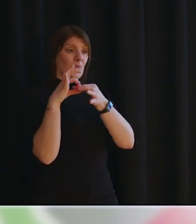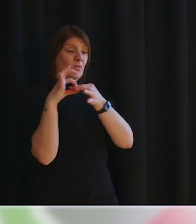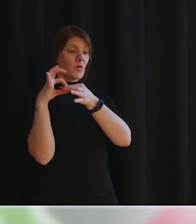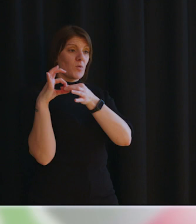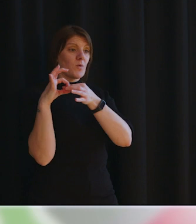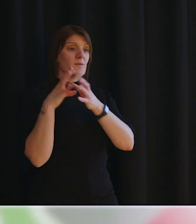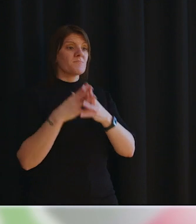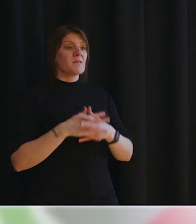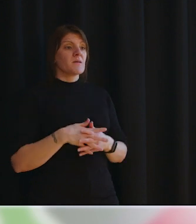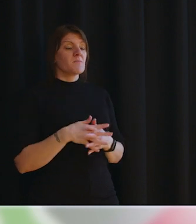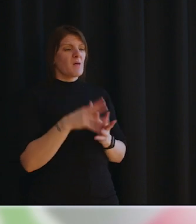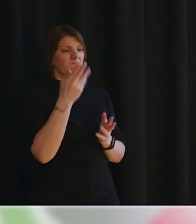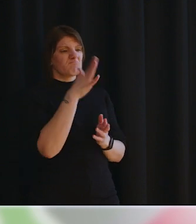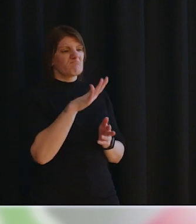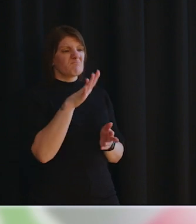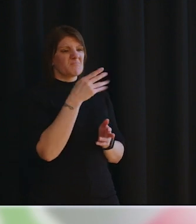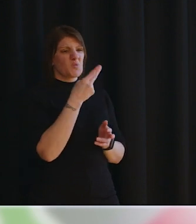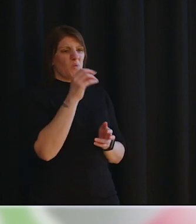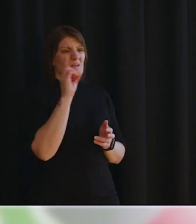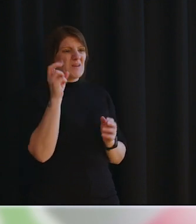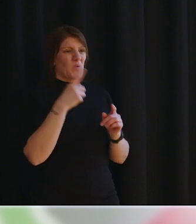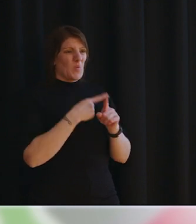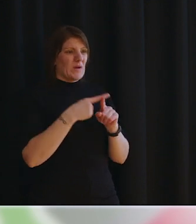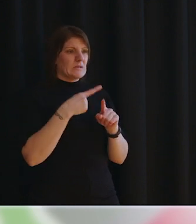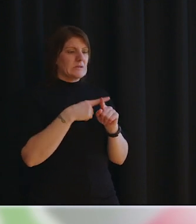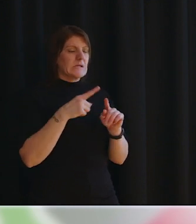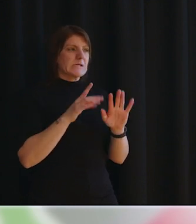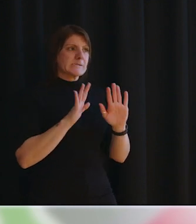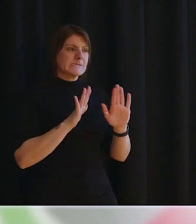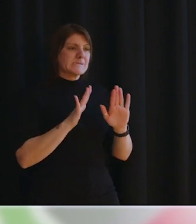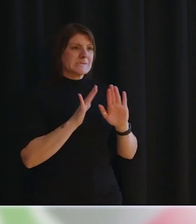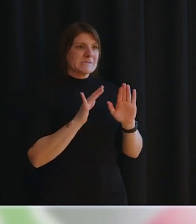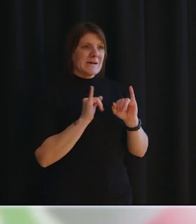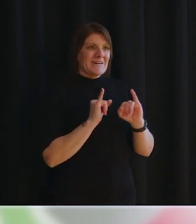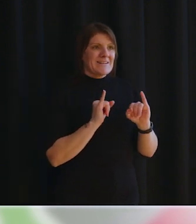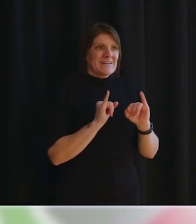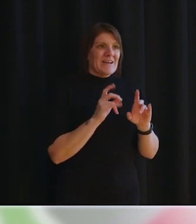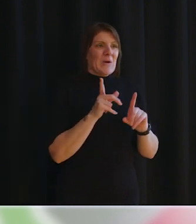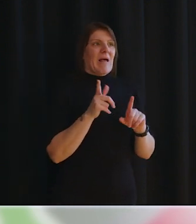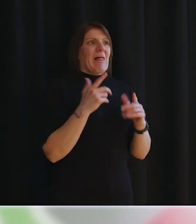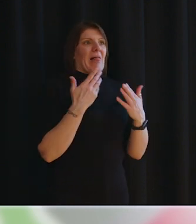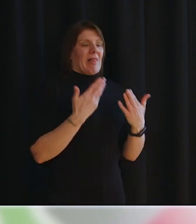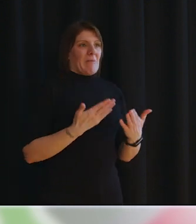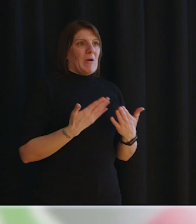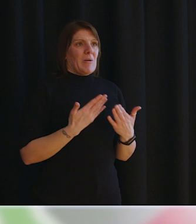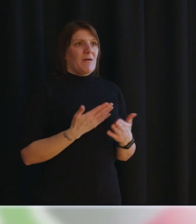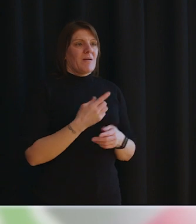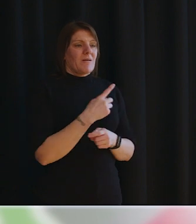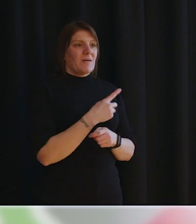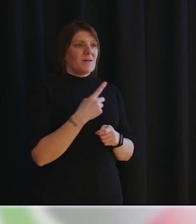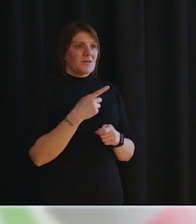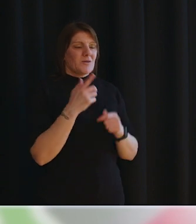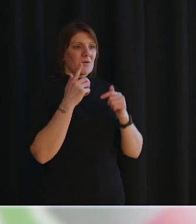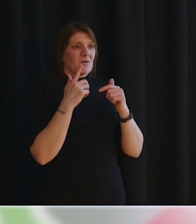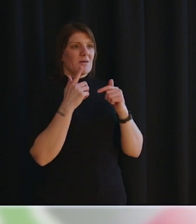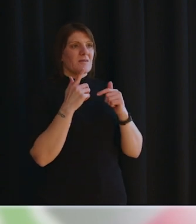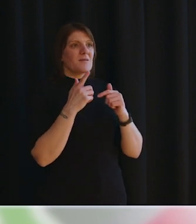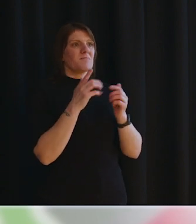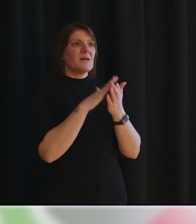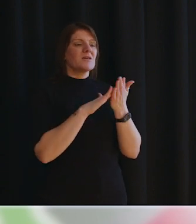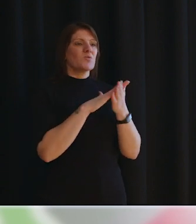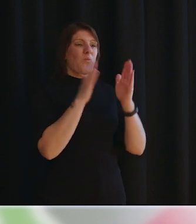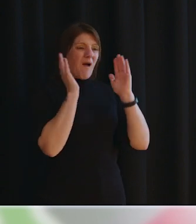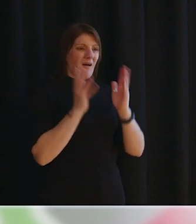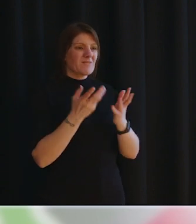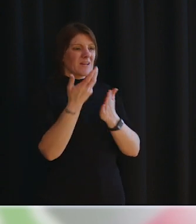initial request to completion. Now, there's a bit of a caveat there that you have to collect all that information, that data, before you apply.